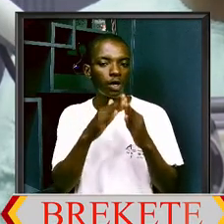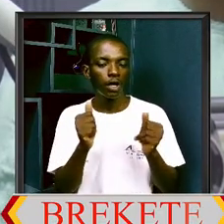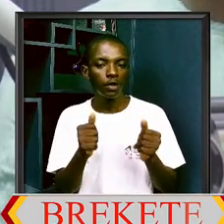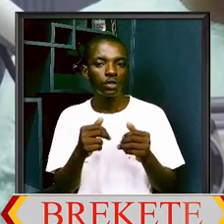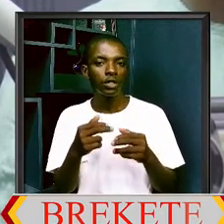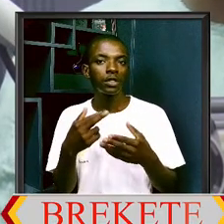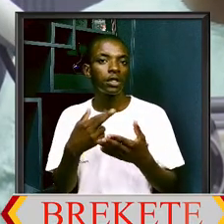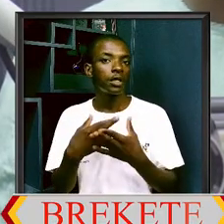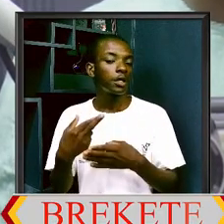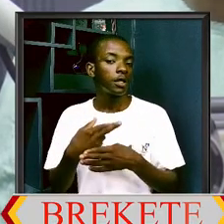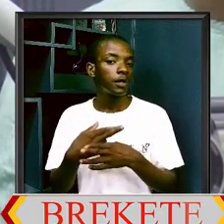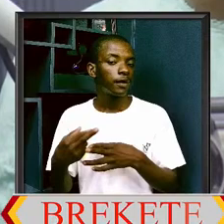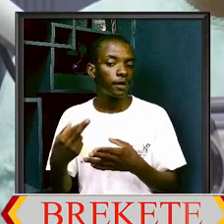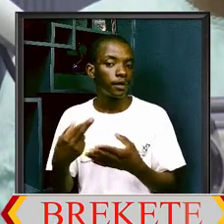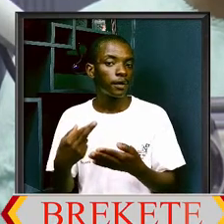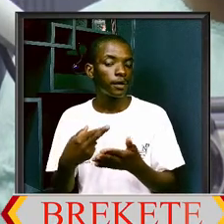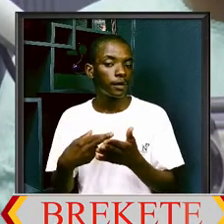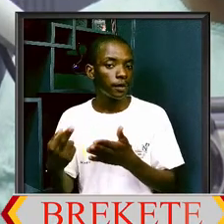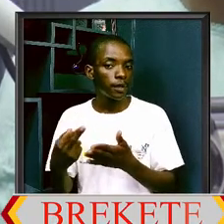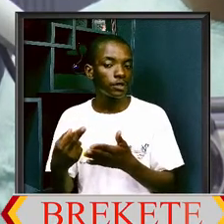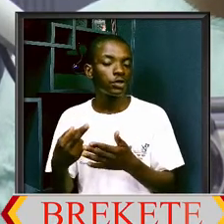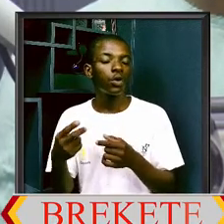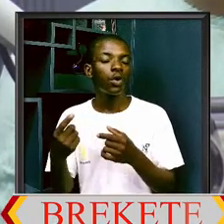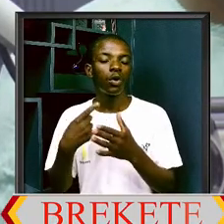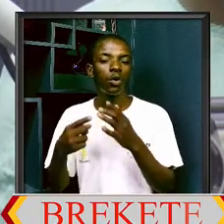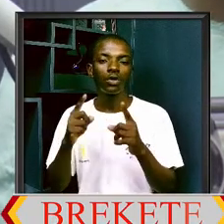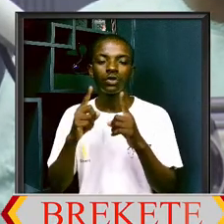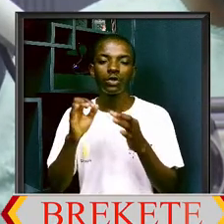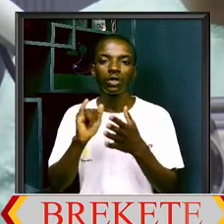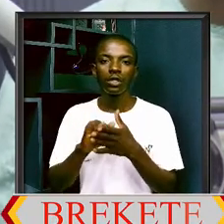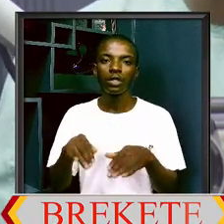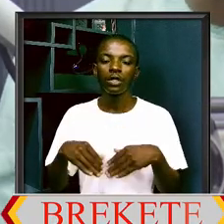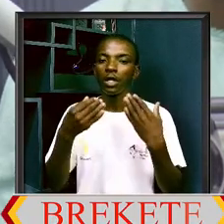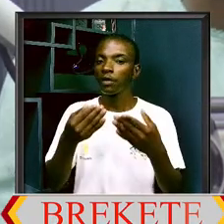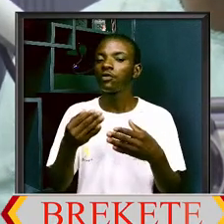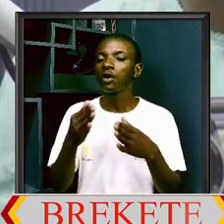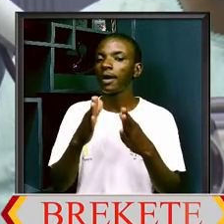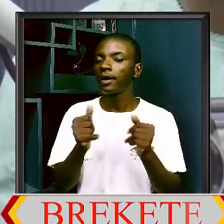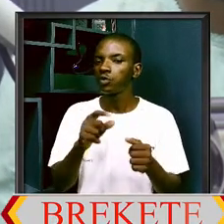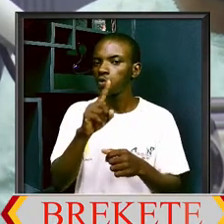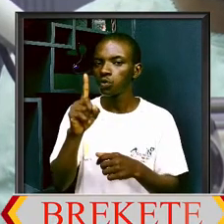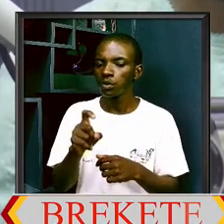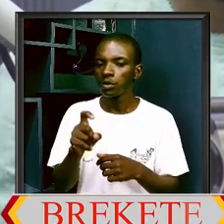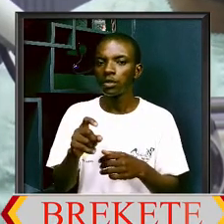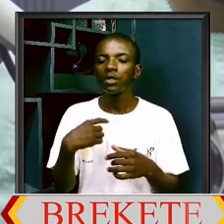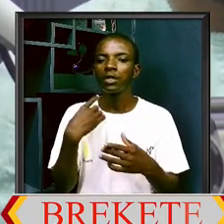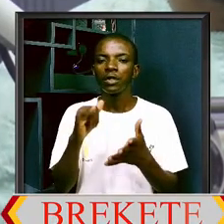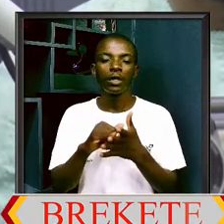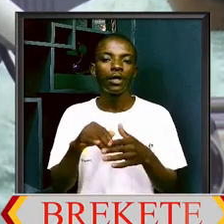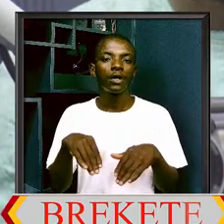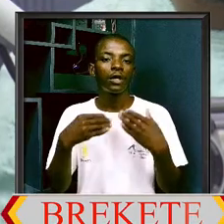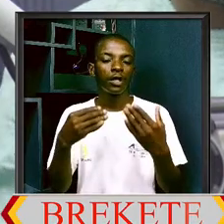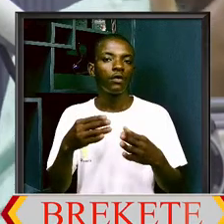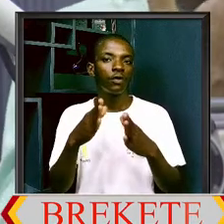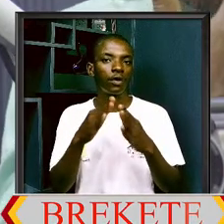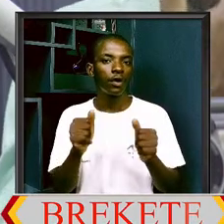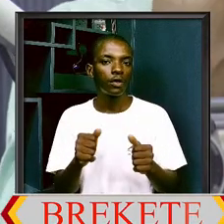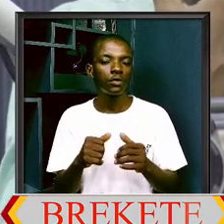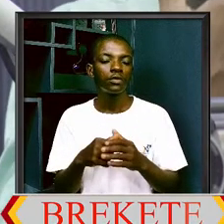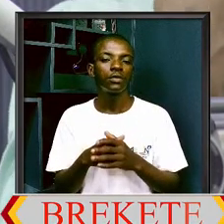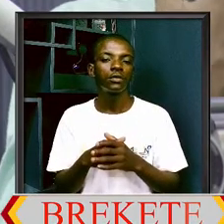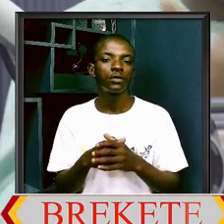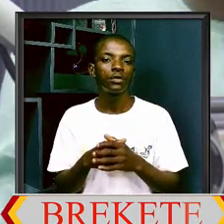now house rent I collect from you AB be I talk say I go give you the house you say you go give me the house and that is an